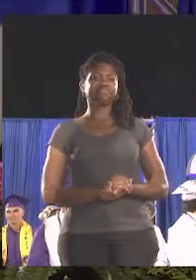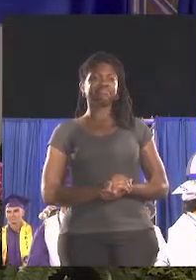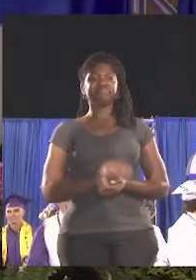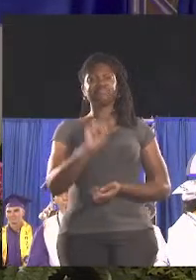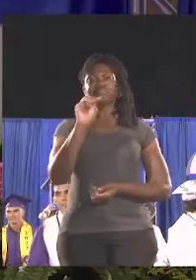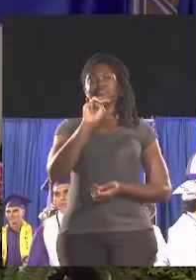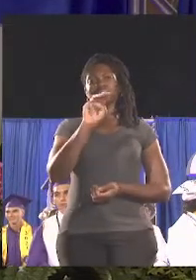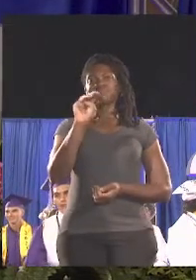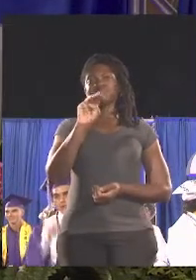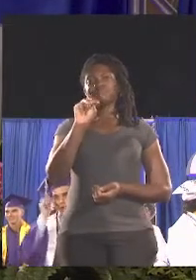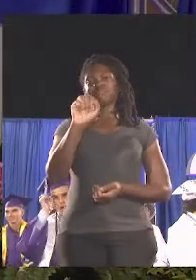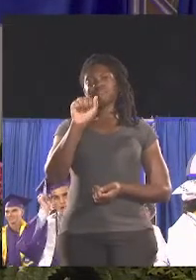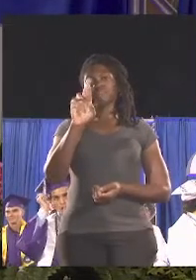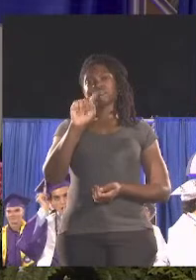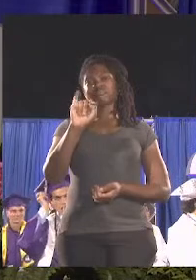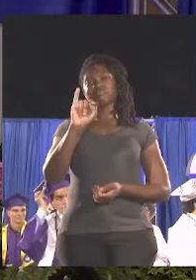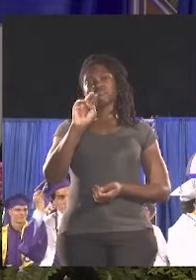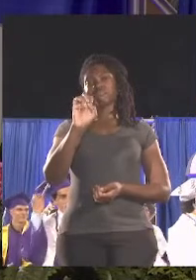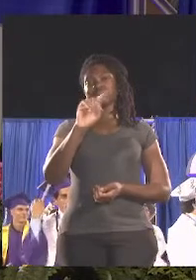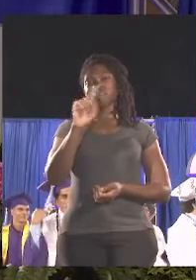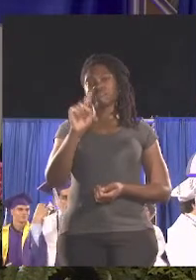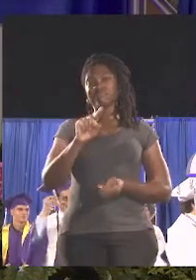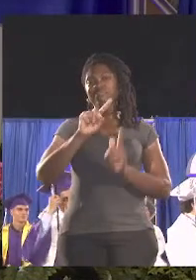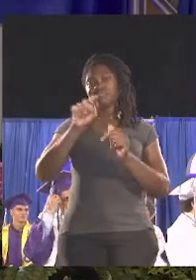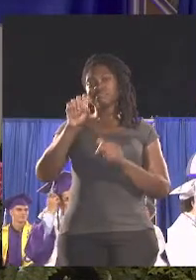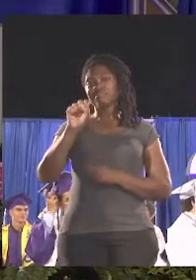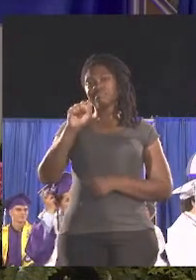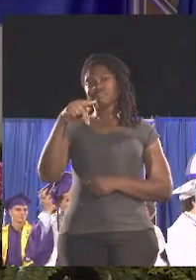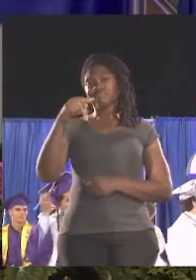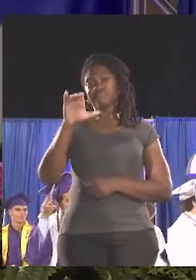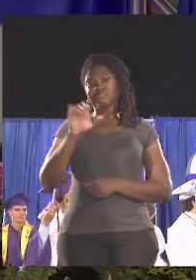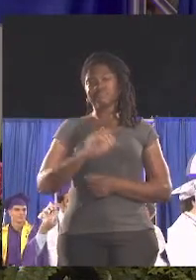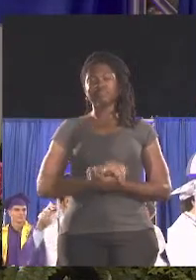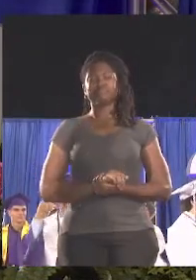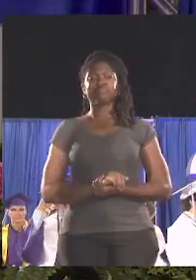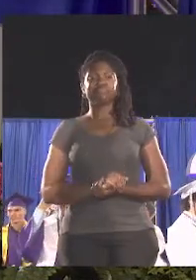Melody M. Martinez, St. Philip's College.